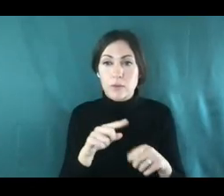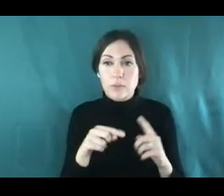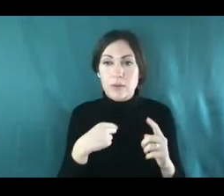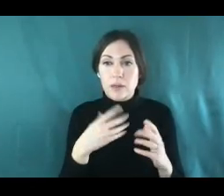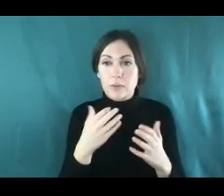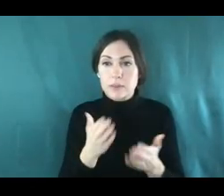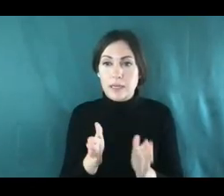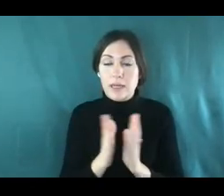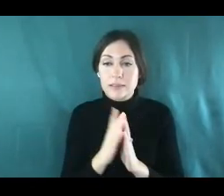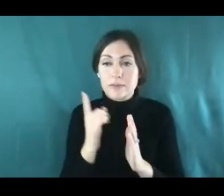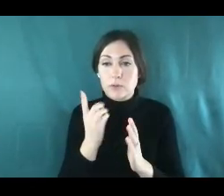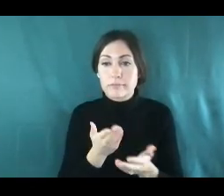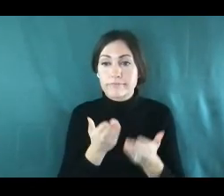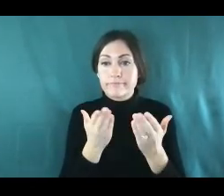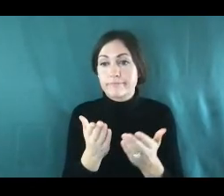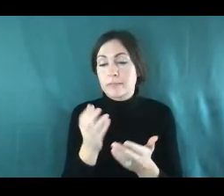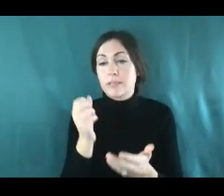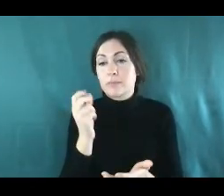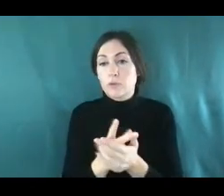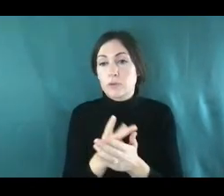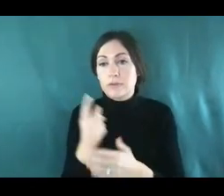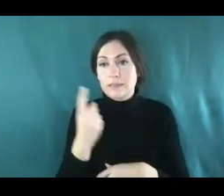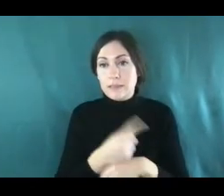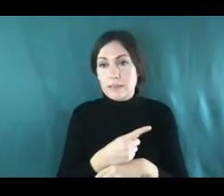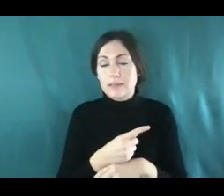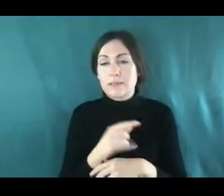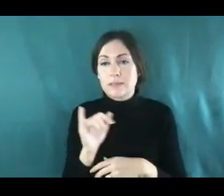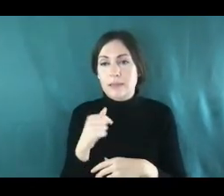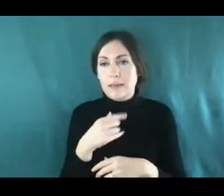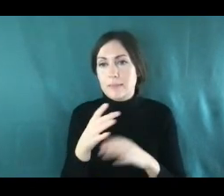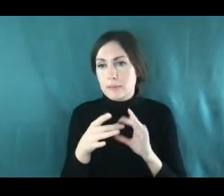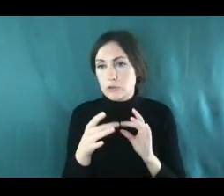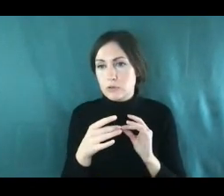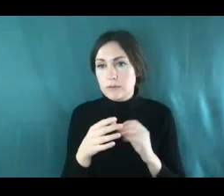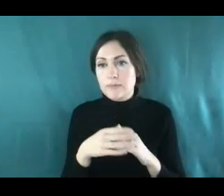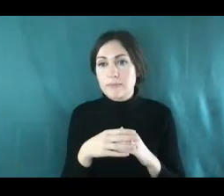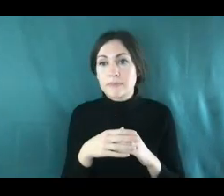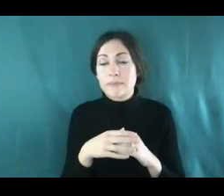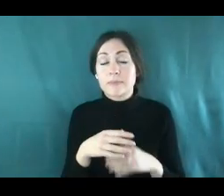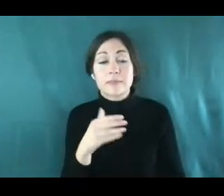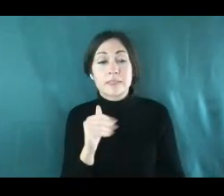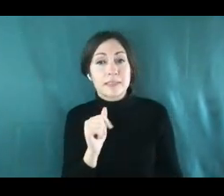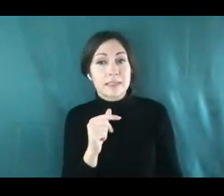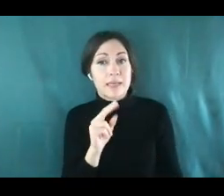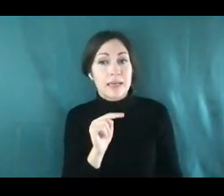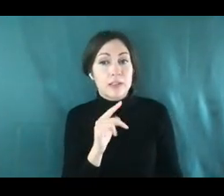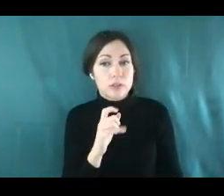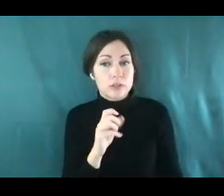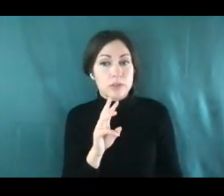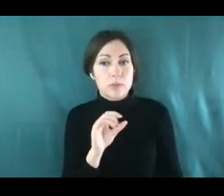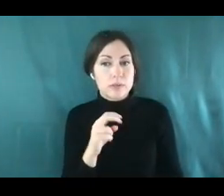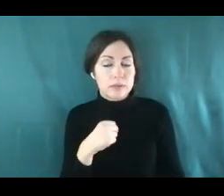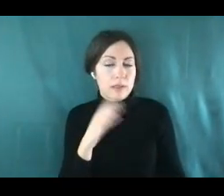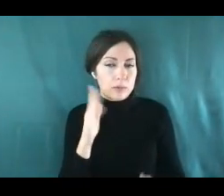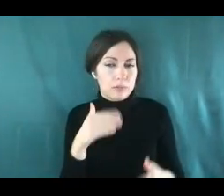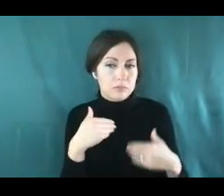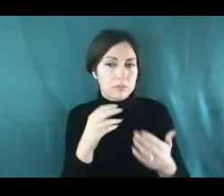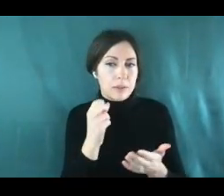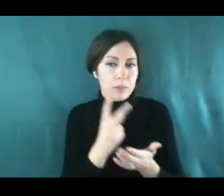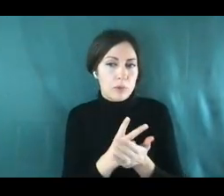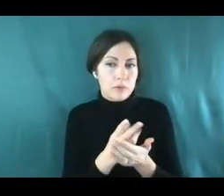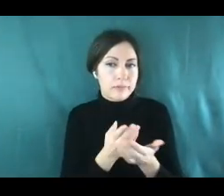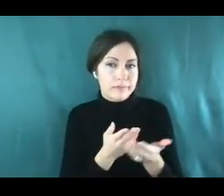to approve the dates as they've been mentioned. This is Angie Wilson. I'll make the motion. Thank